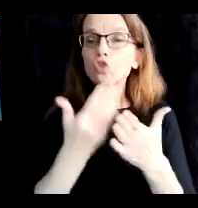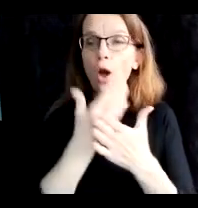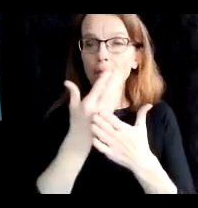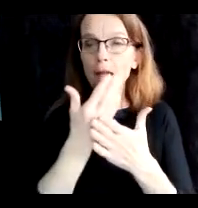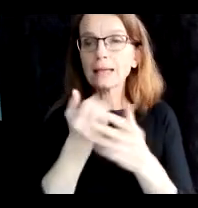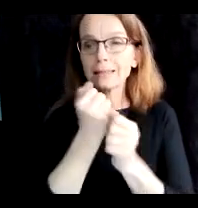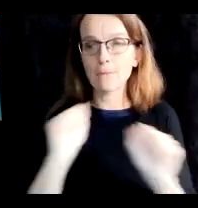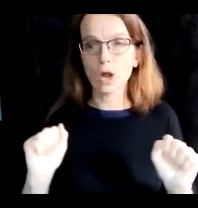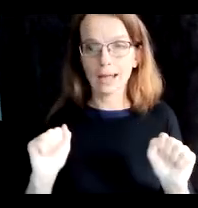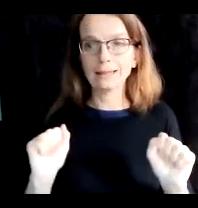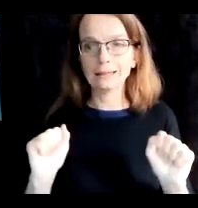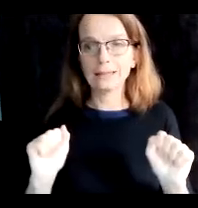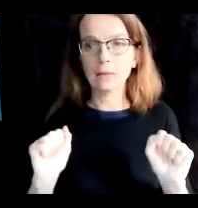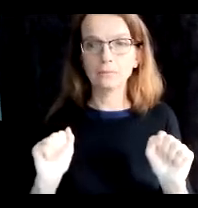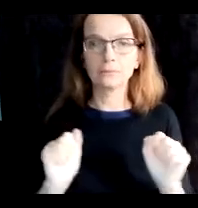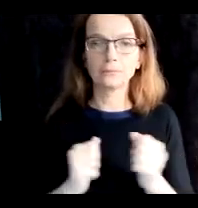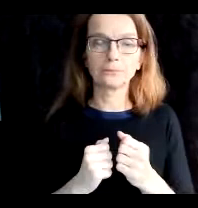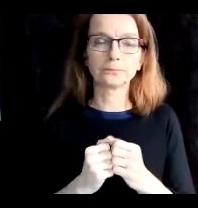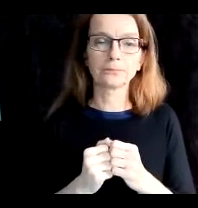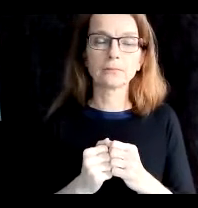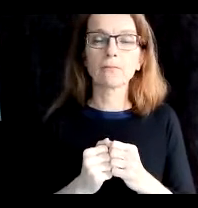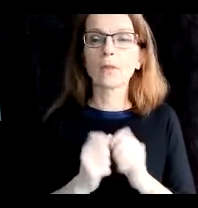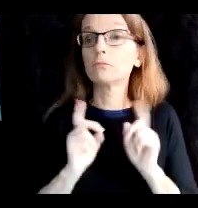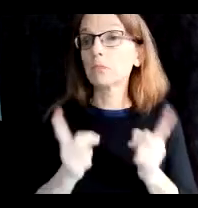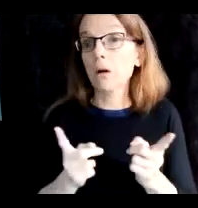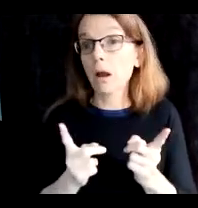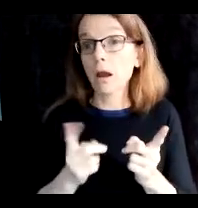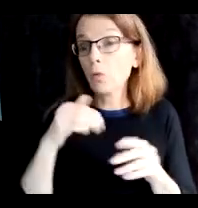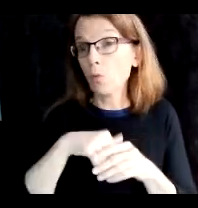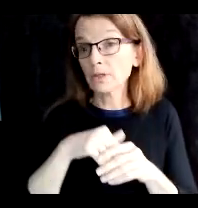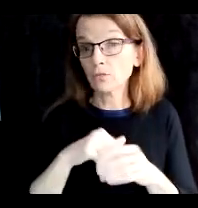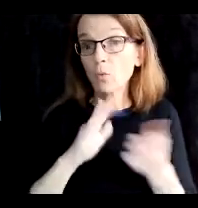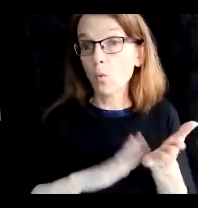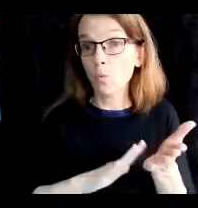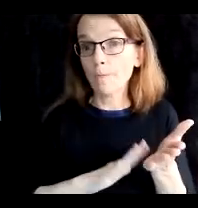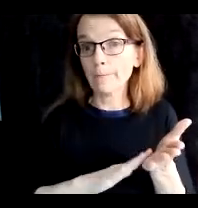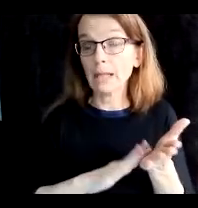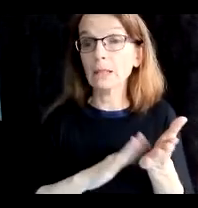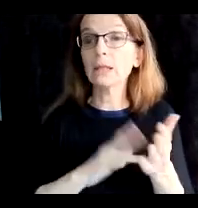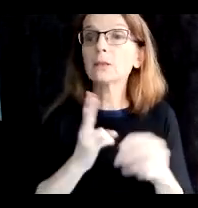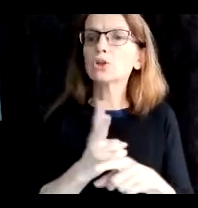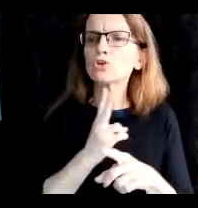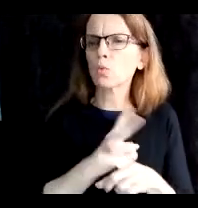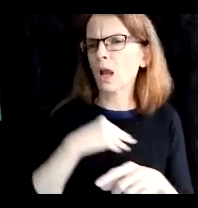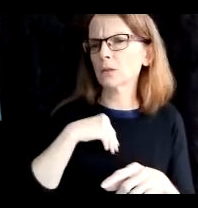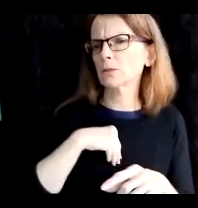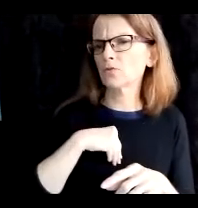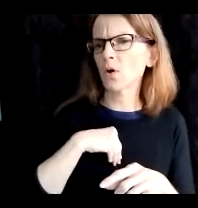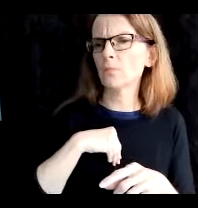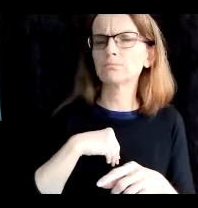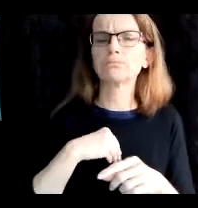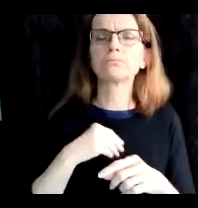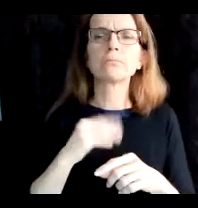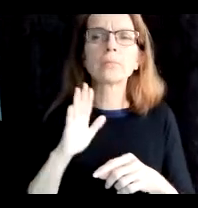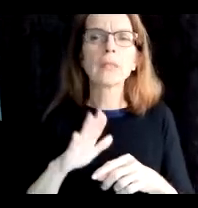and a view on what does it mean citizenship around the globe, because there are common things, but there are also things that have to be